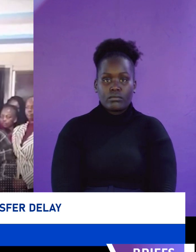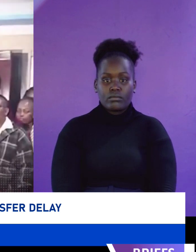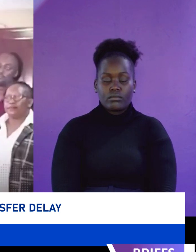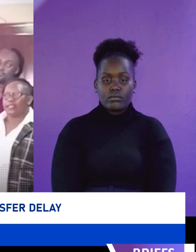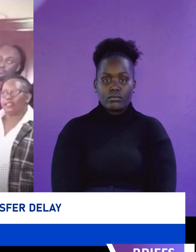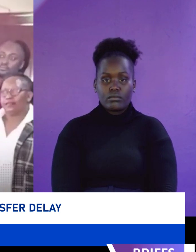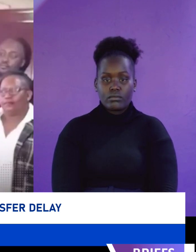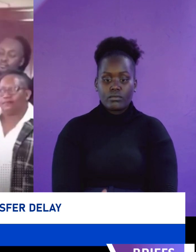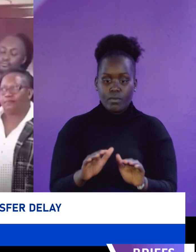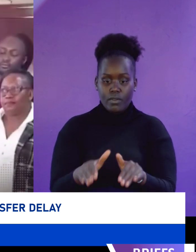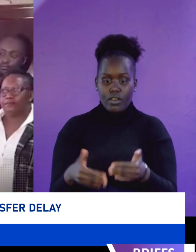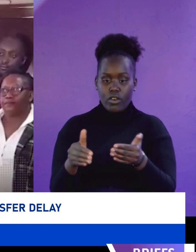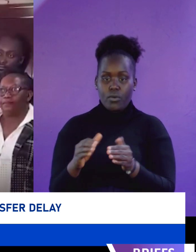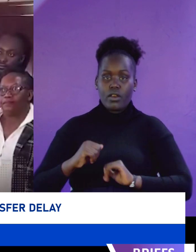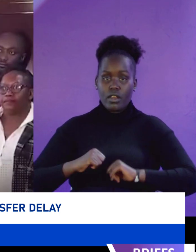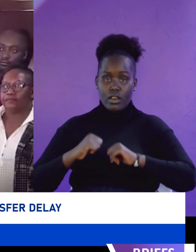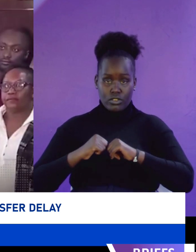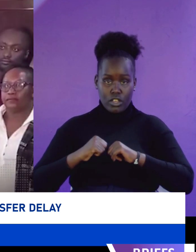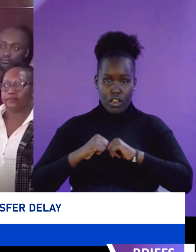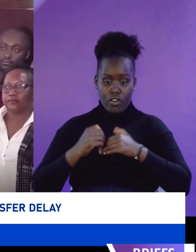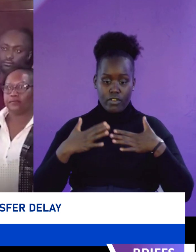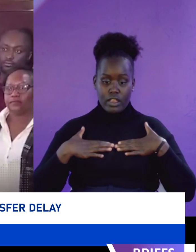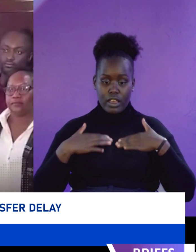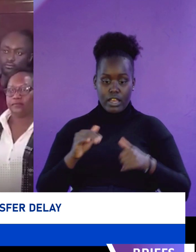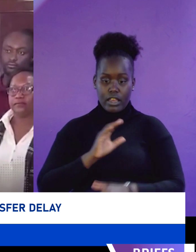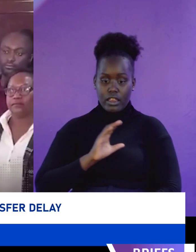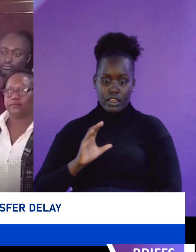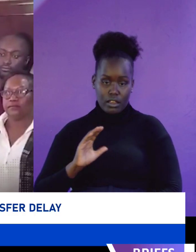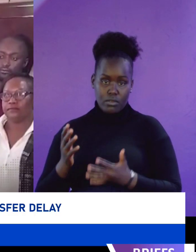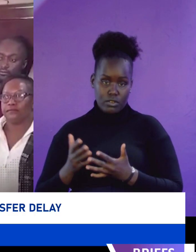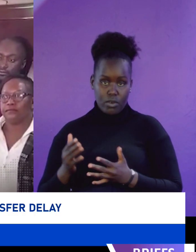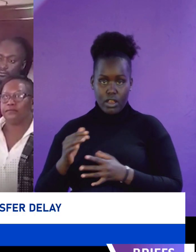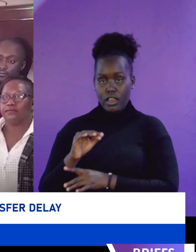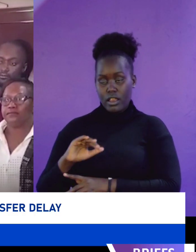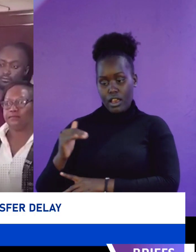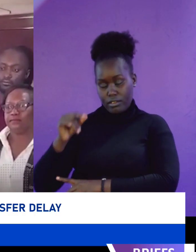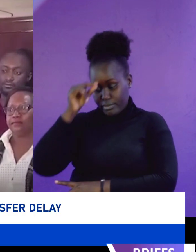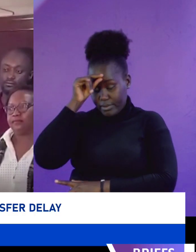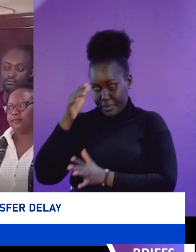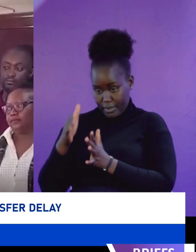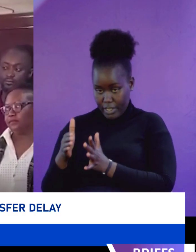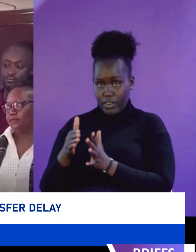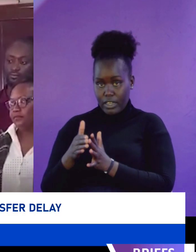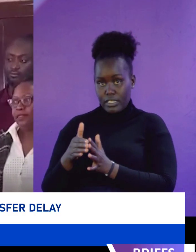Issued by the chair of the Health Committee in the Council of Governors, Honorable Njuki,